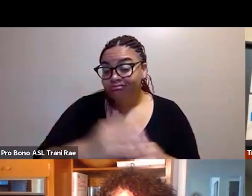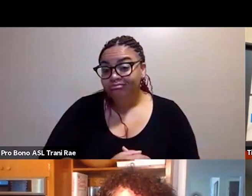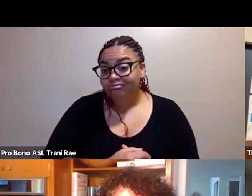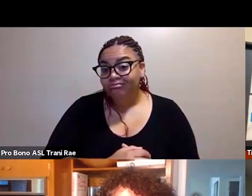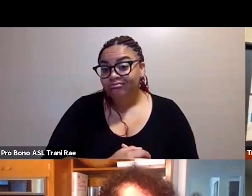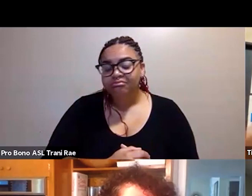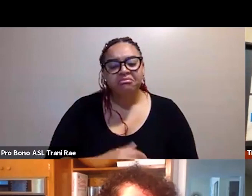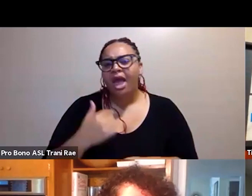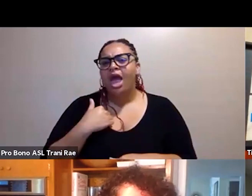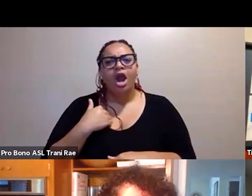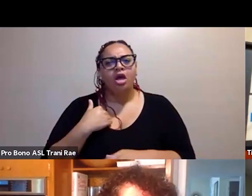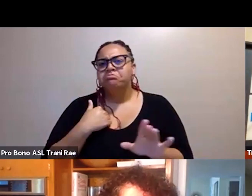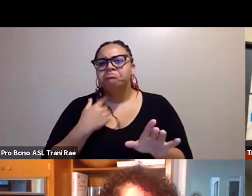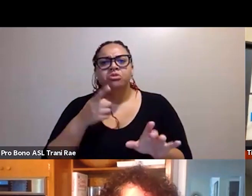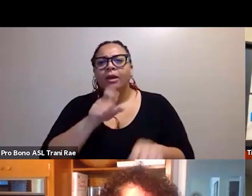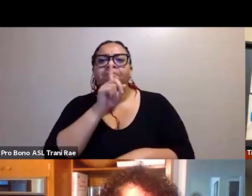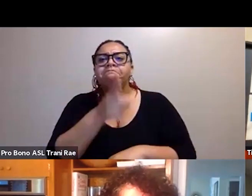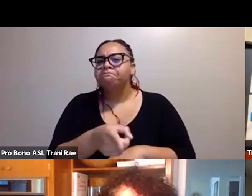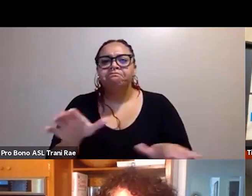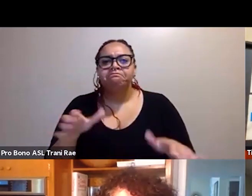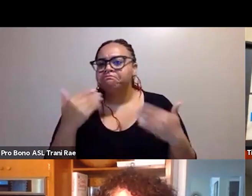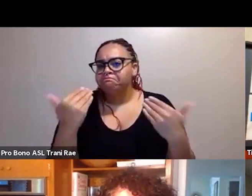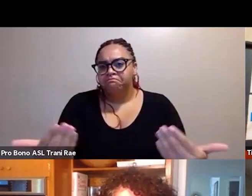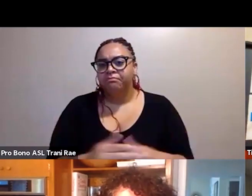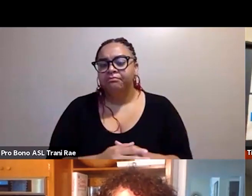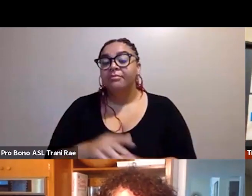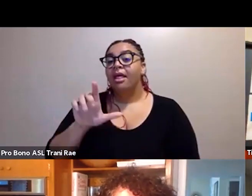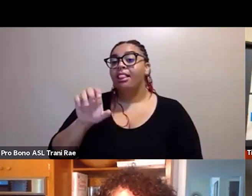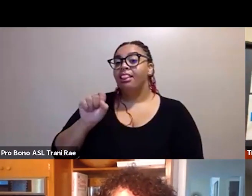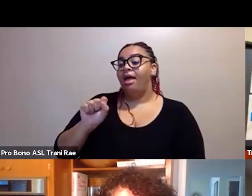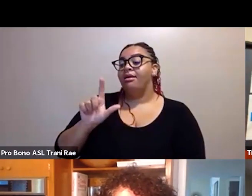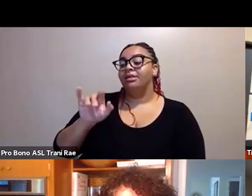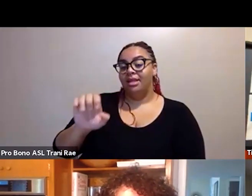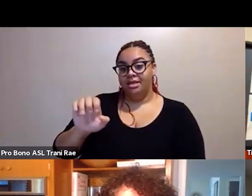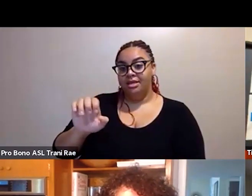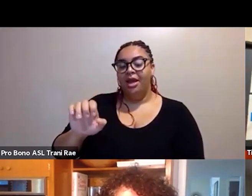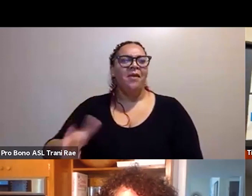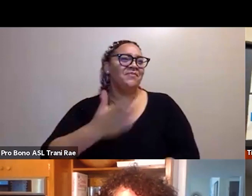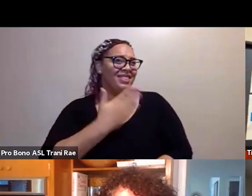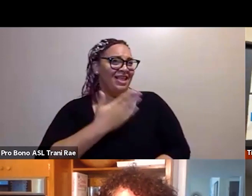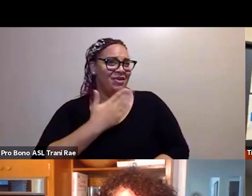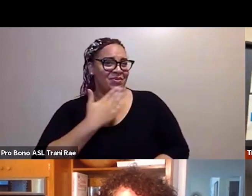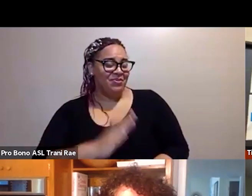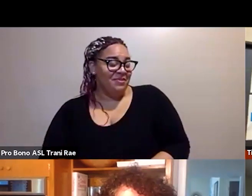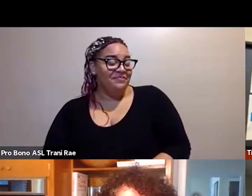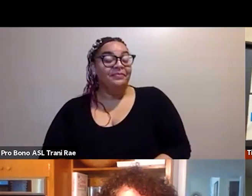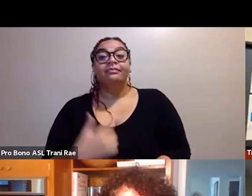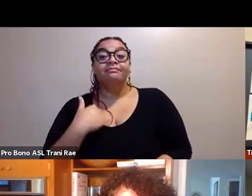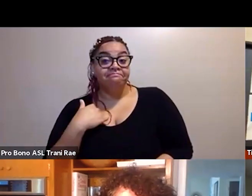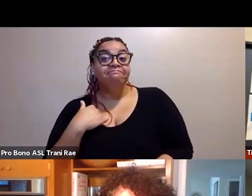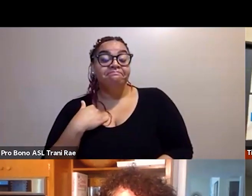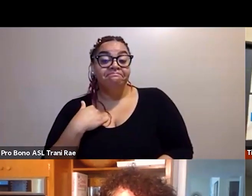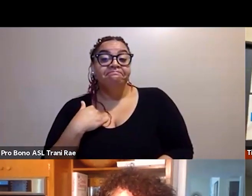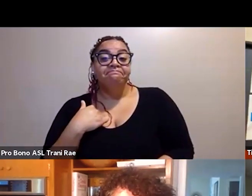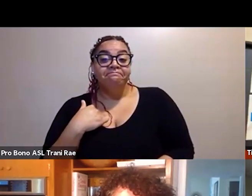And I'll just let you unmic when you're ready. Leslie? Thank you. I actually have been